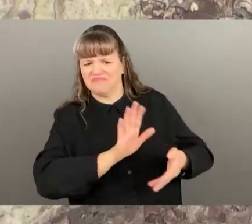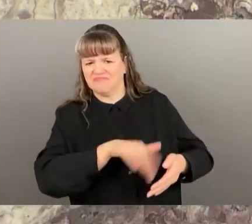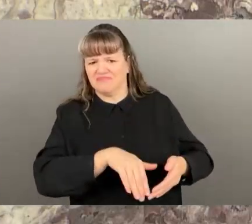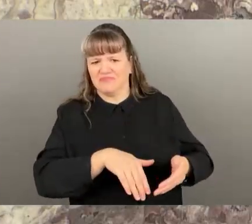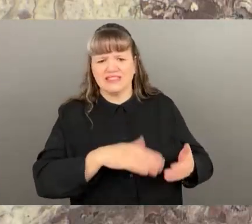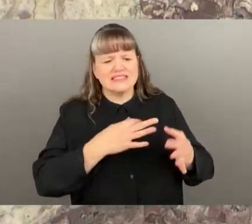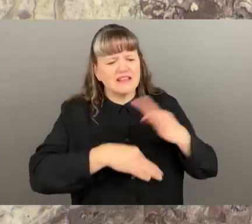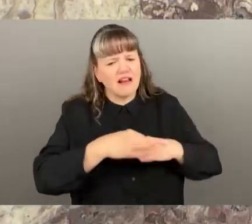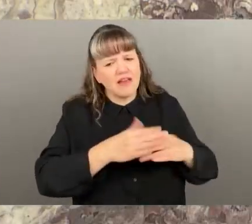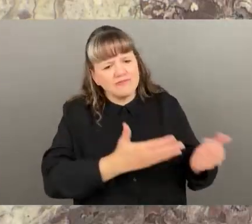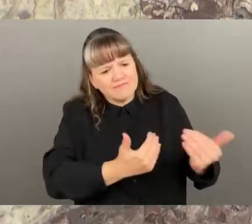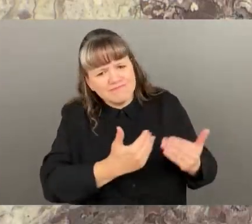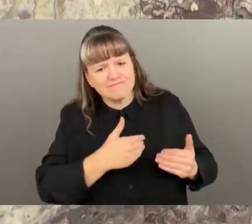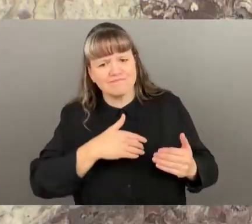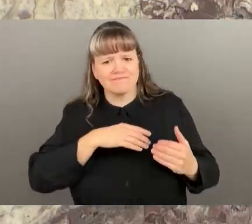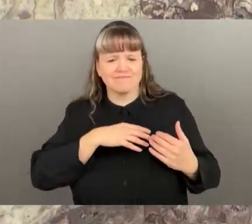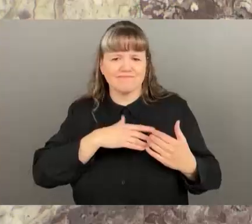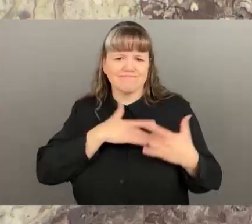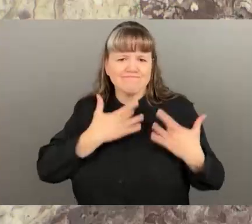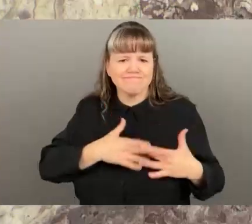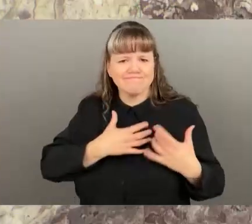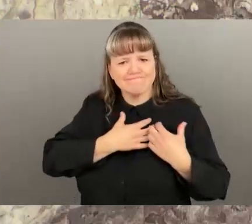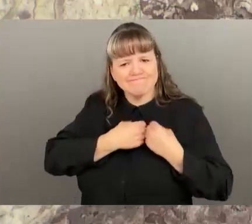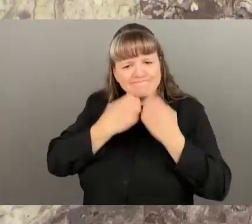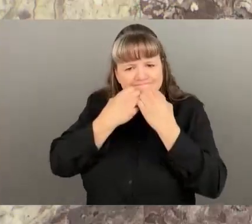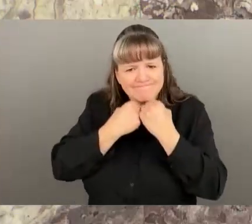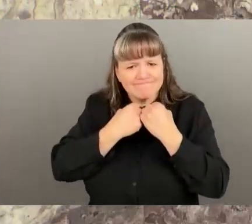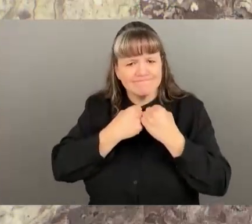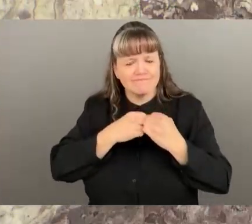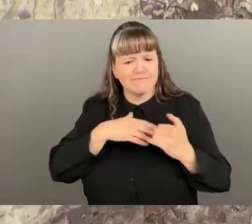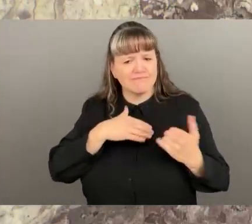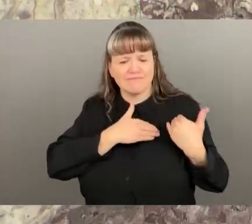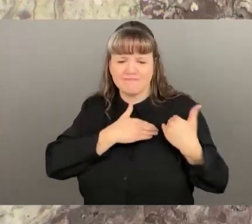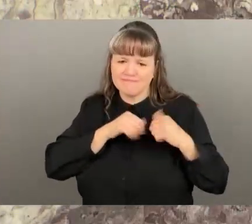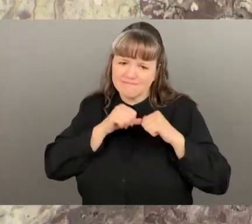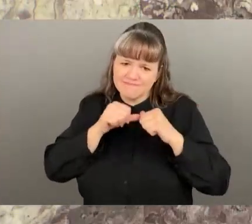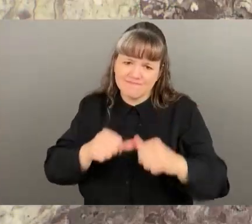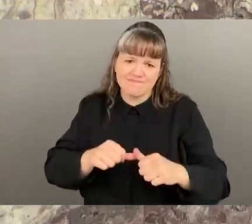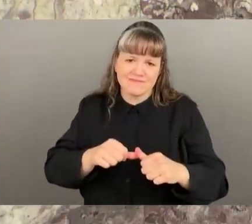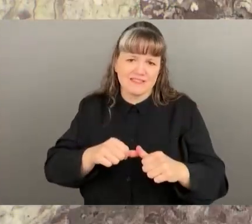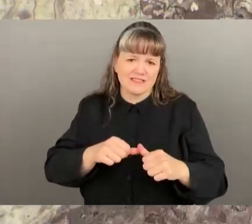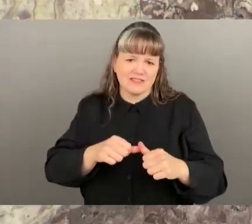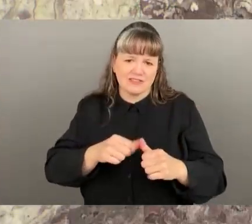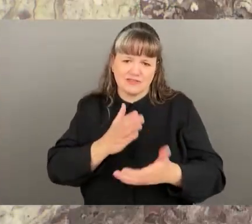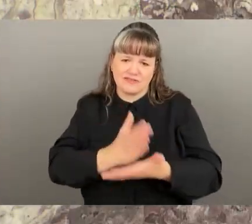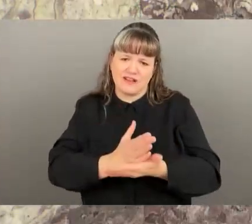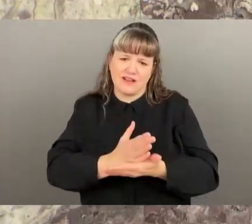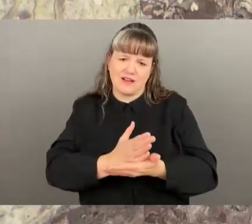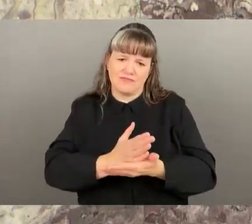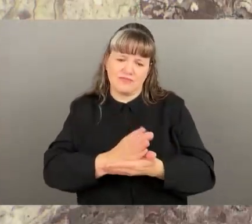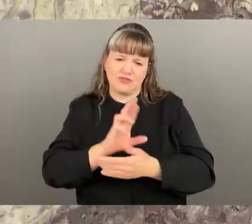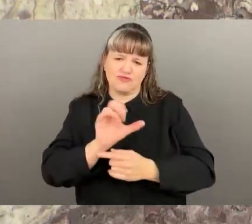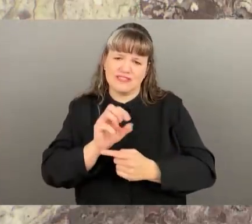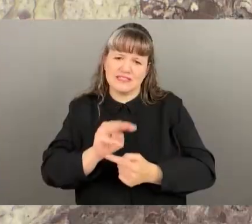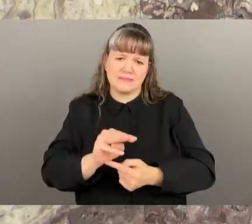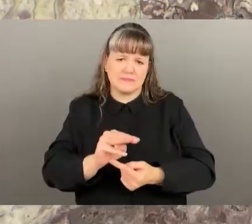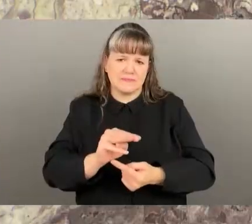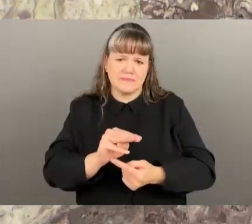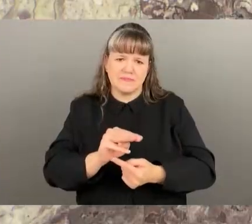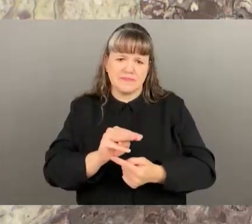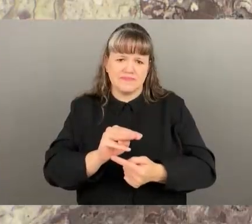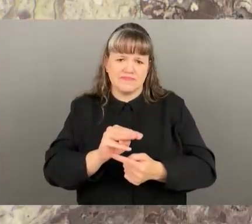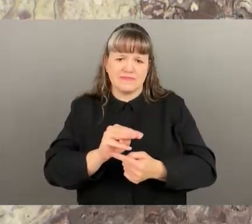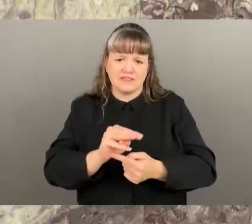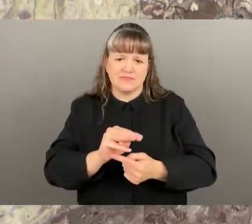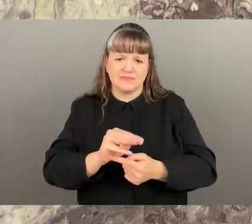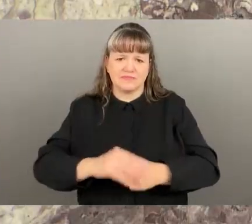against injustice and do better each and every day. Because remembering painful chapters like the Kamagata Maru isn't just about looking